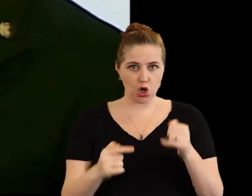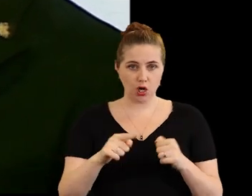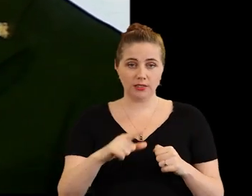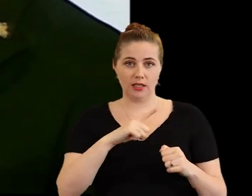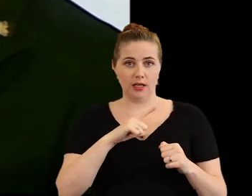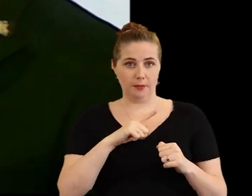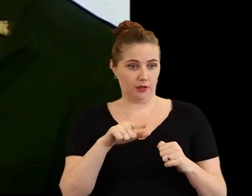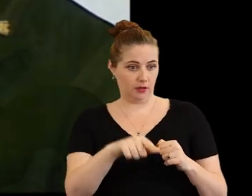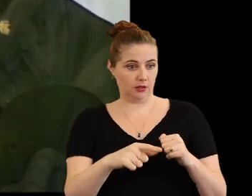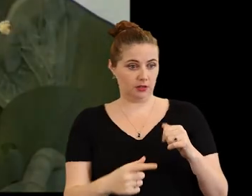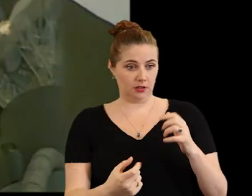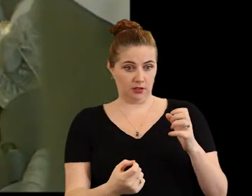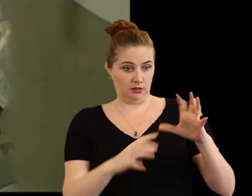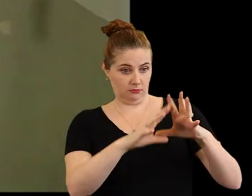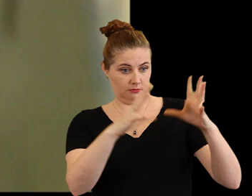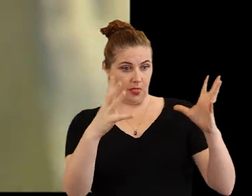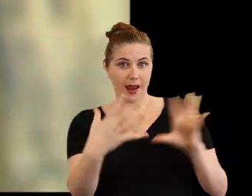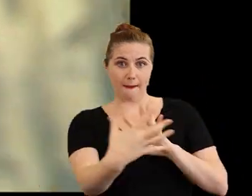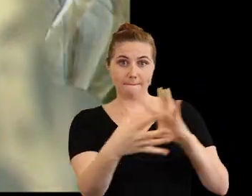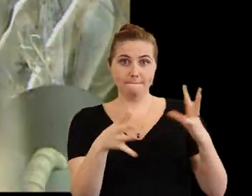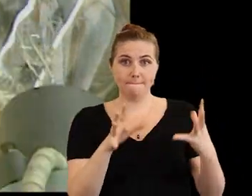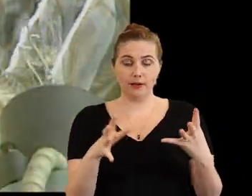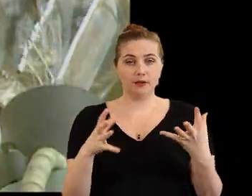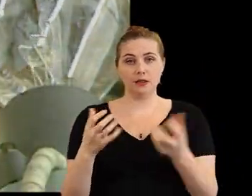of one of these. But in fact, it's rather,